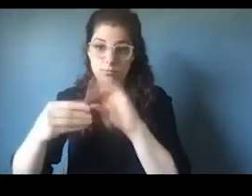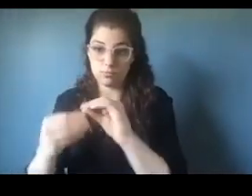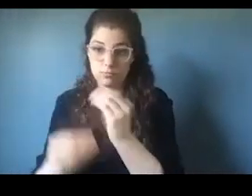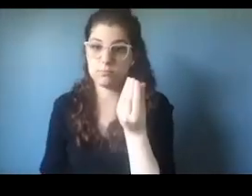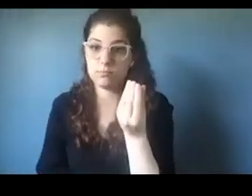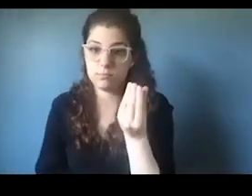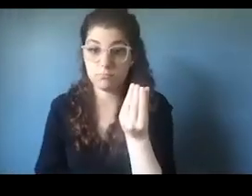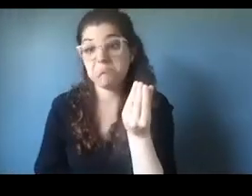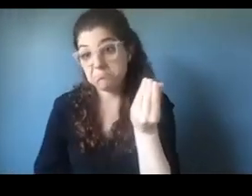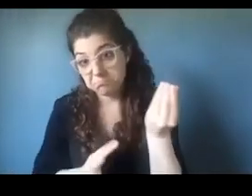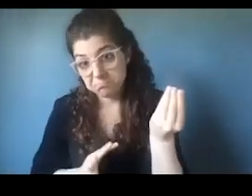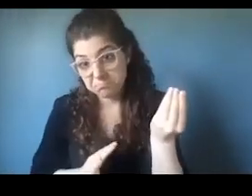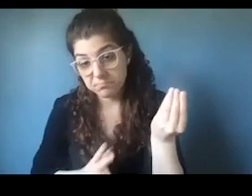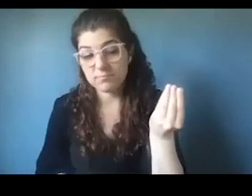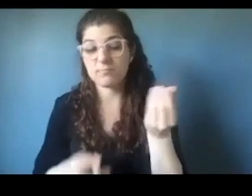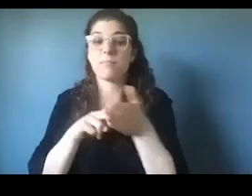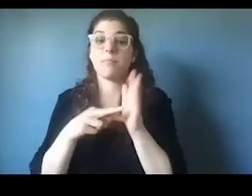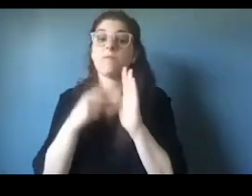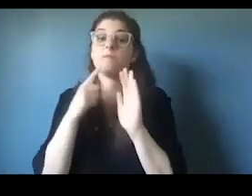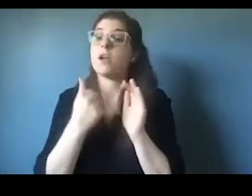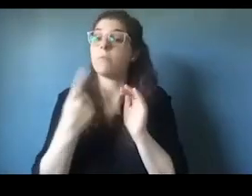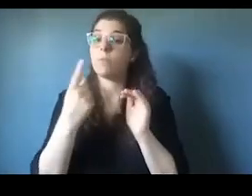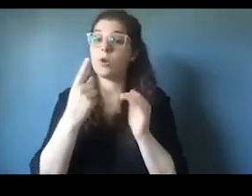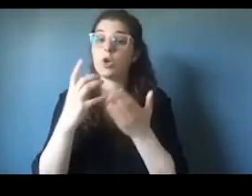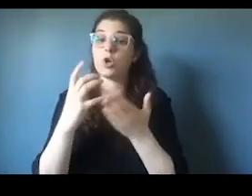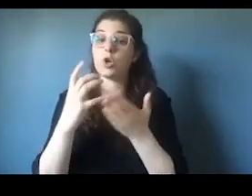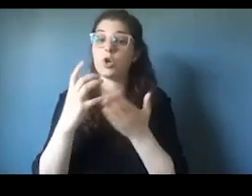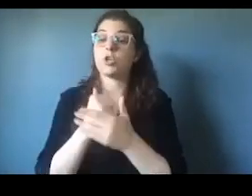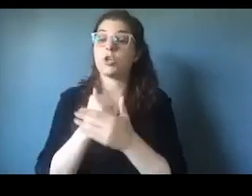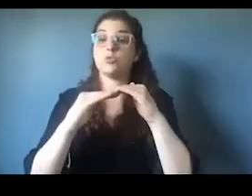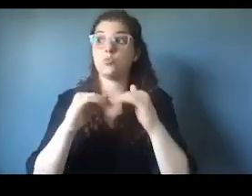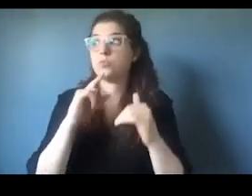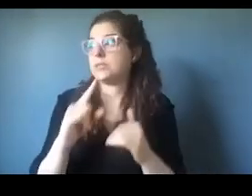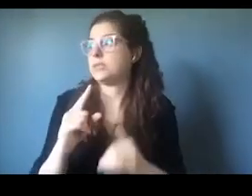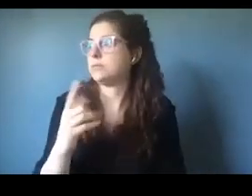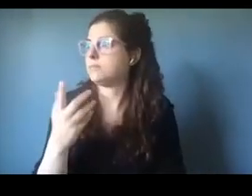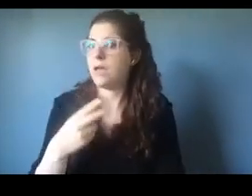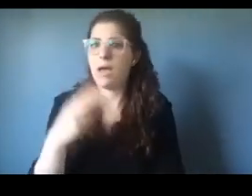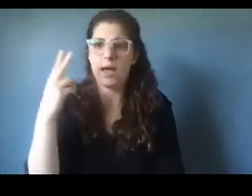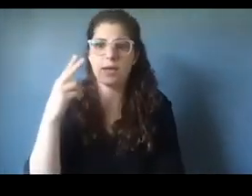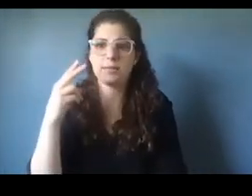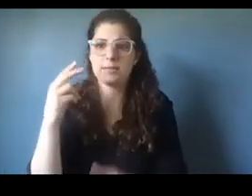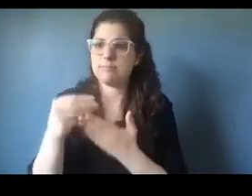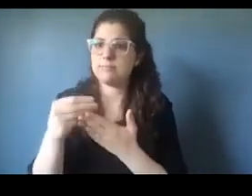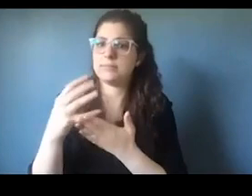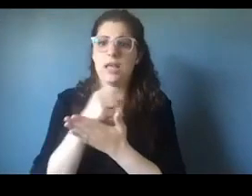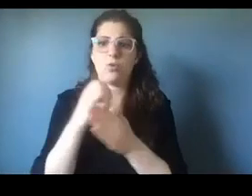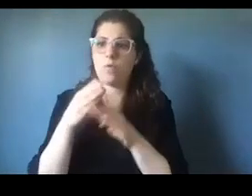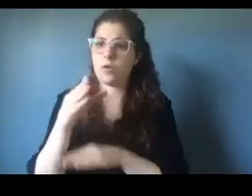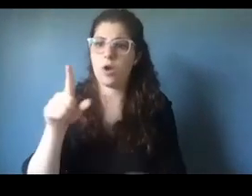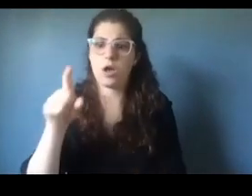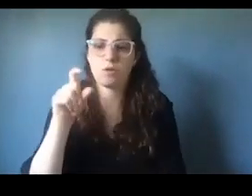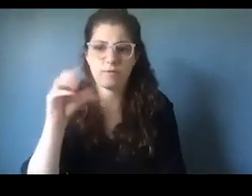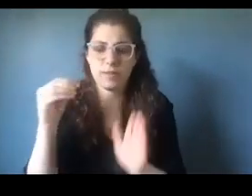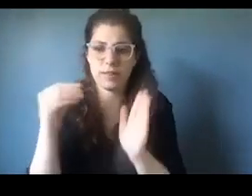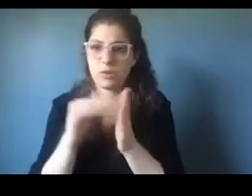system. So what that means is for anybody earning up to really a very high salary, over $150,000 in New